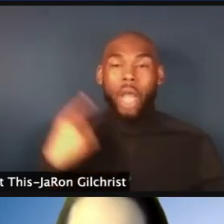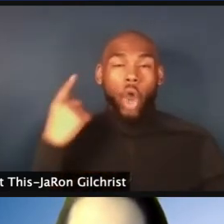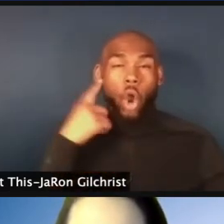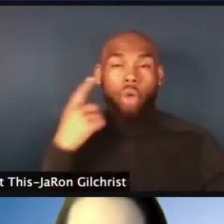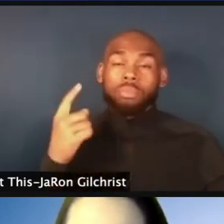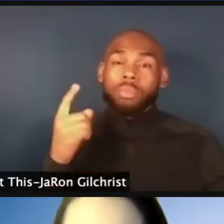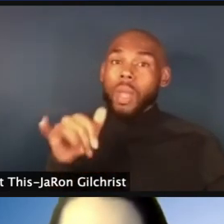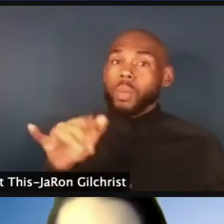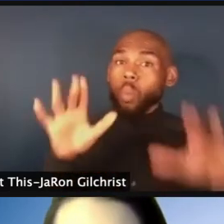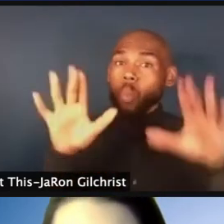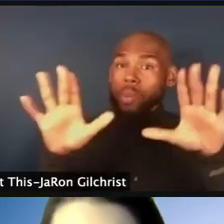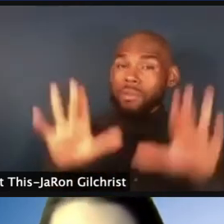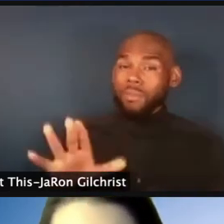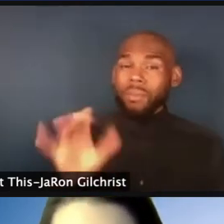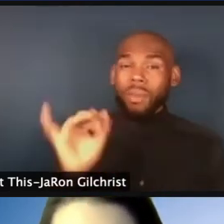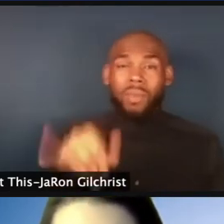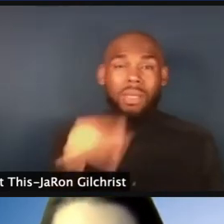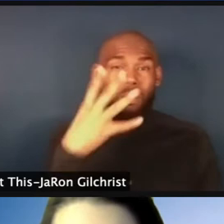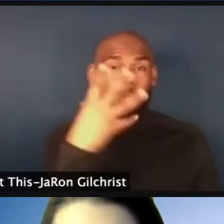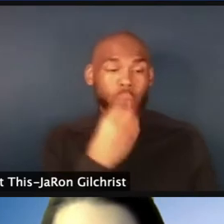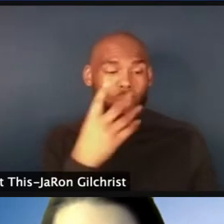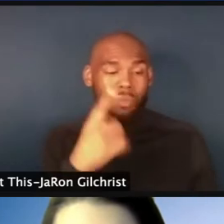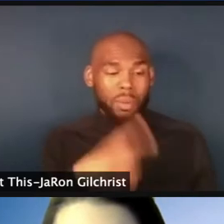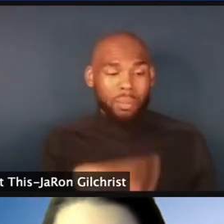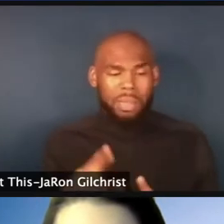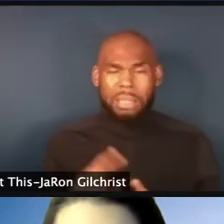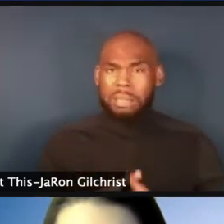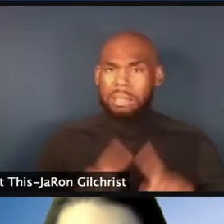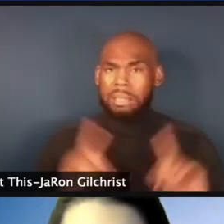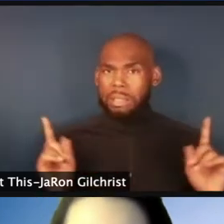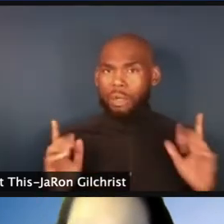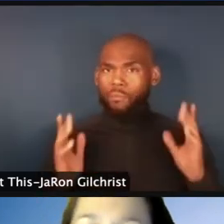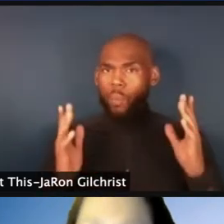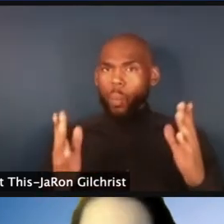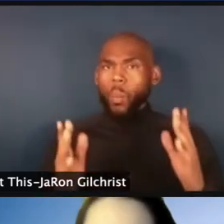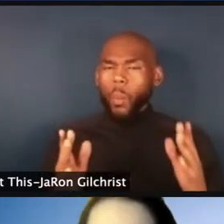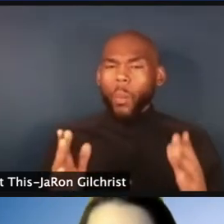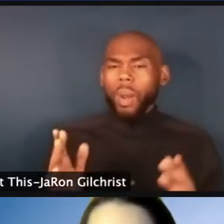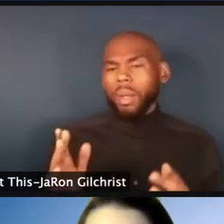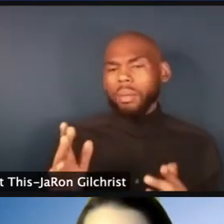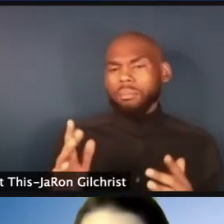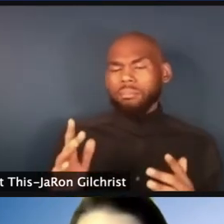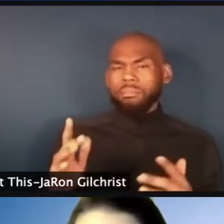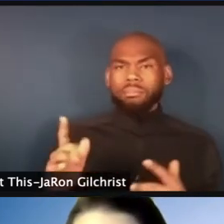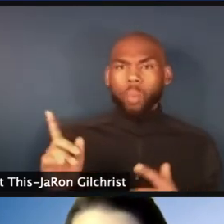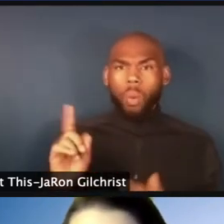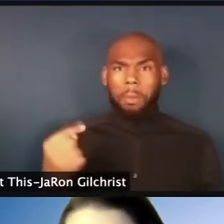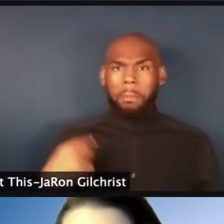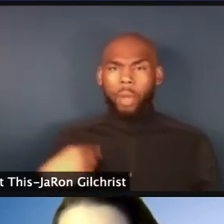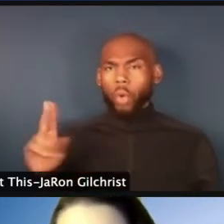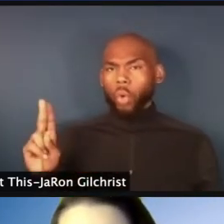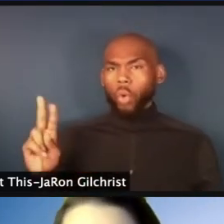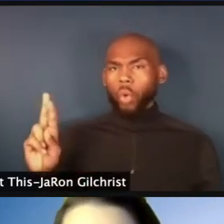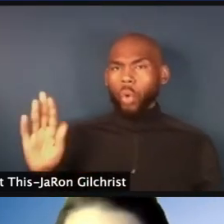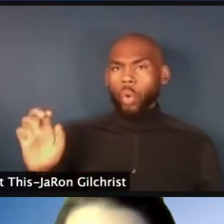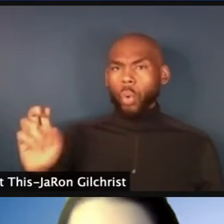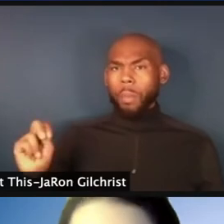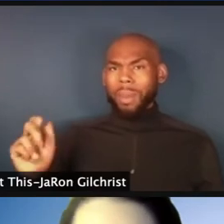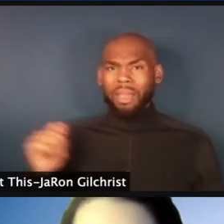and beautiful, but that's a very different way of being than I'm at in my urban theater company. So this must not like apply to